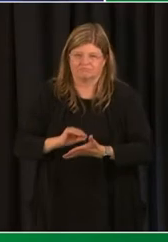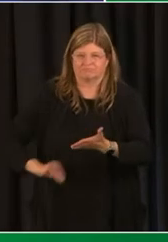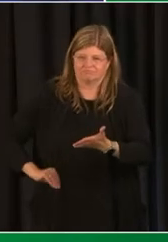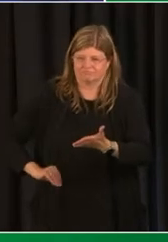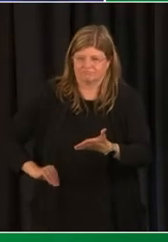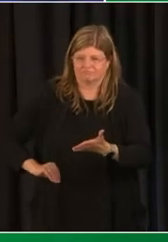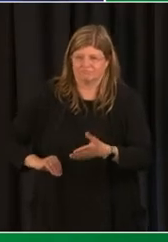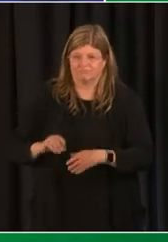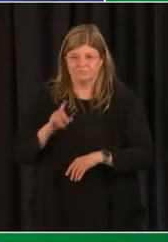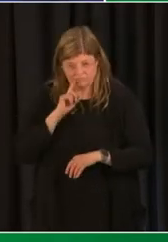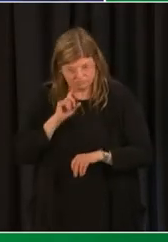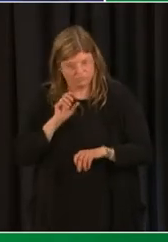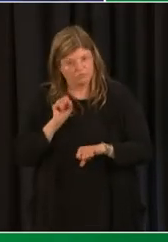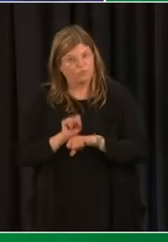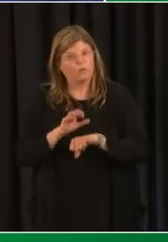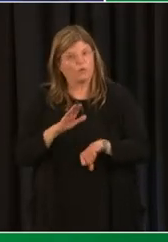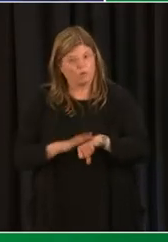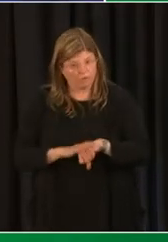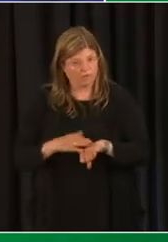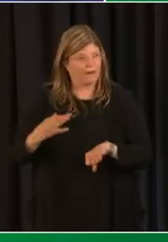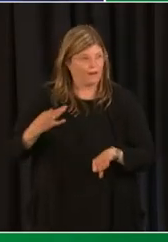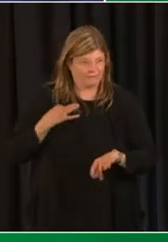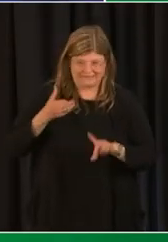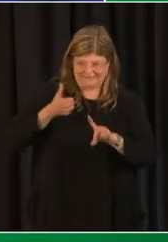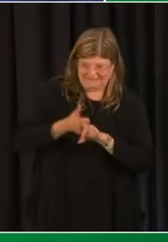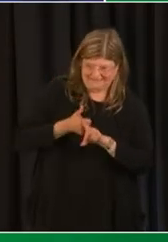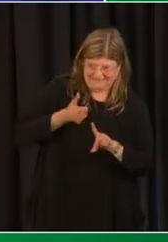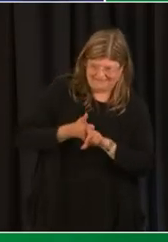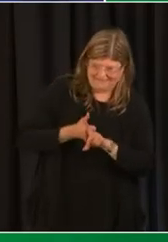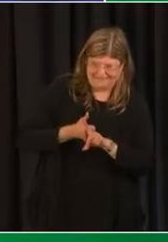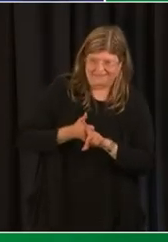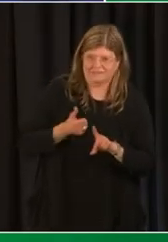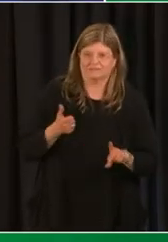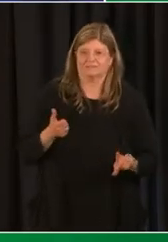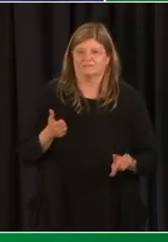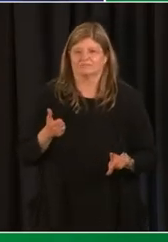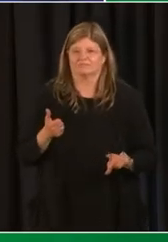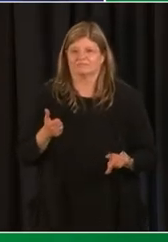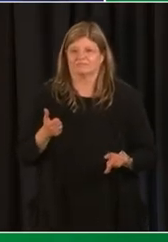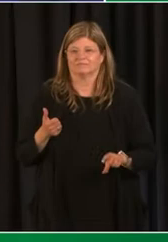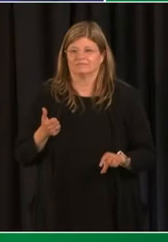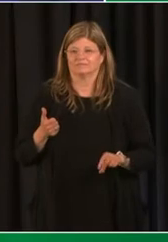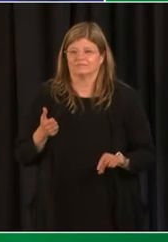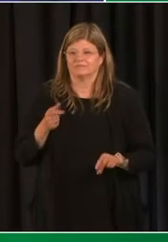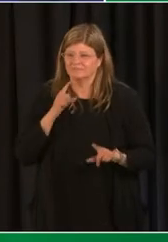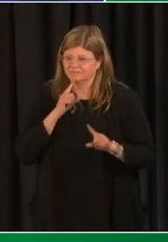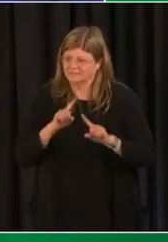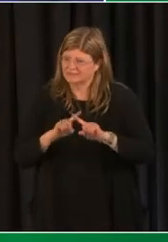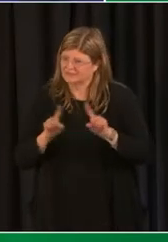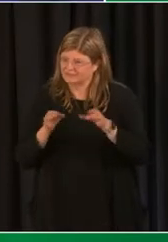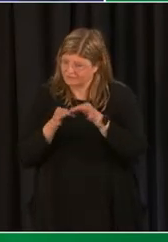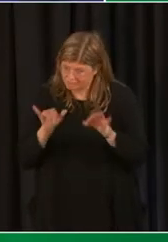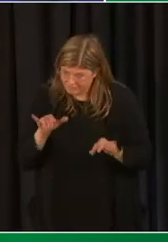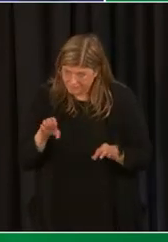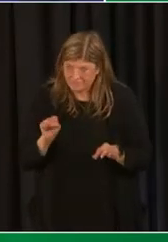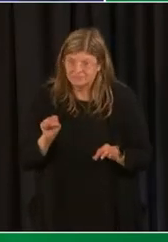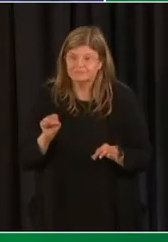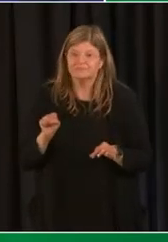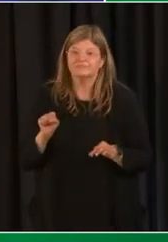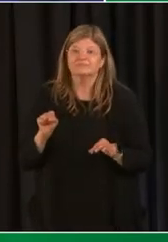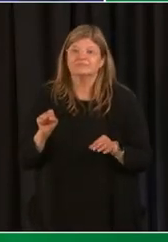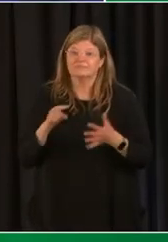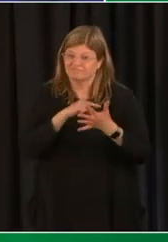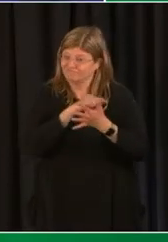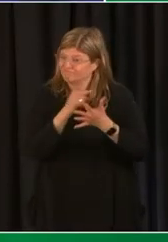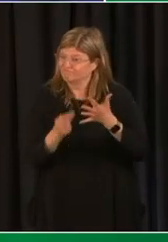are working on the application itself to have the application itself be in the different languages, correct? So it's in those languages